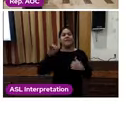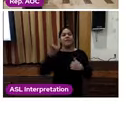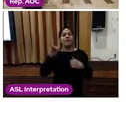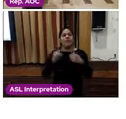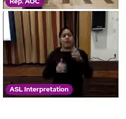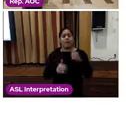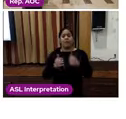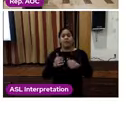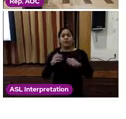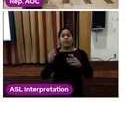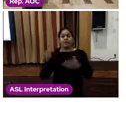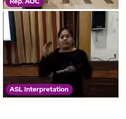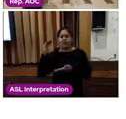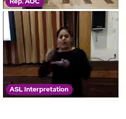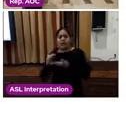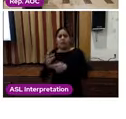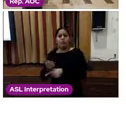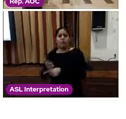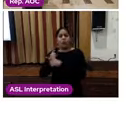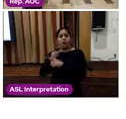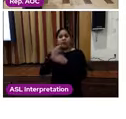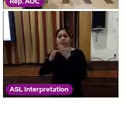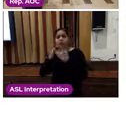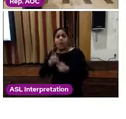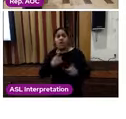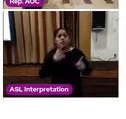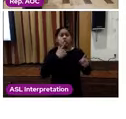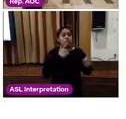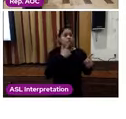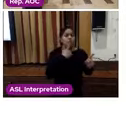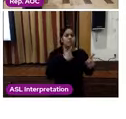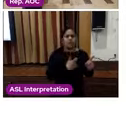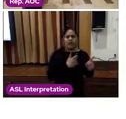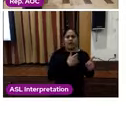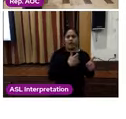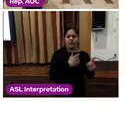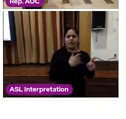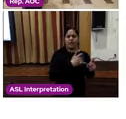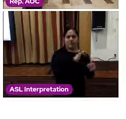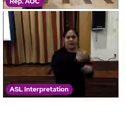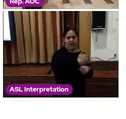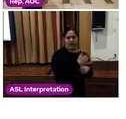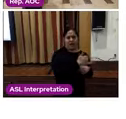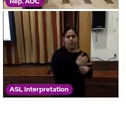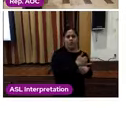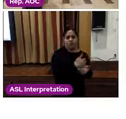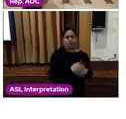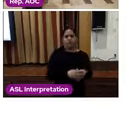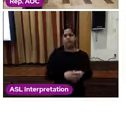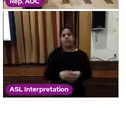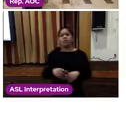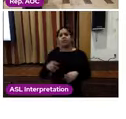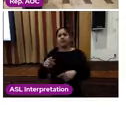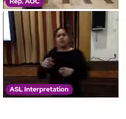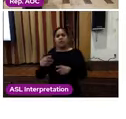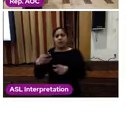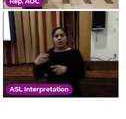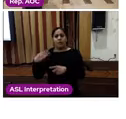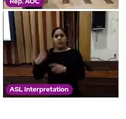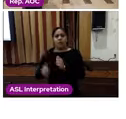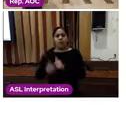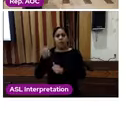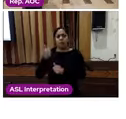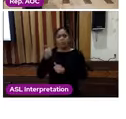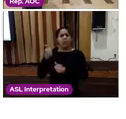places with the most subprime loans were deep blue. And we looked at this map. Again, this is a city and state level in terms of